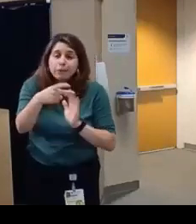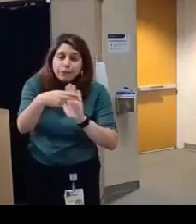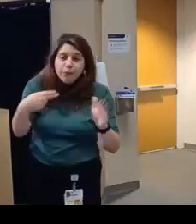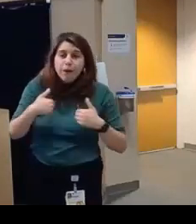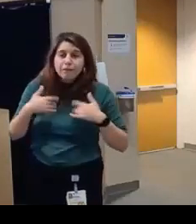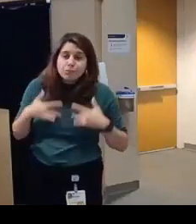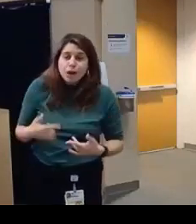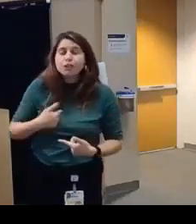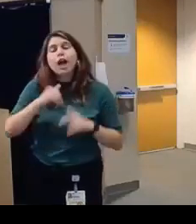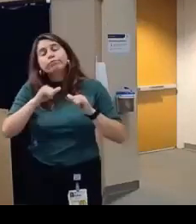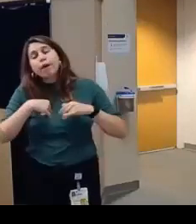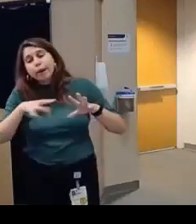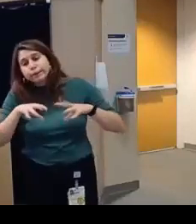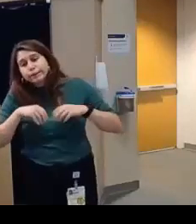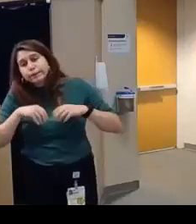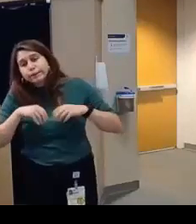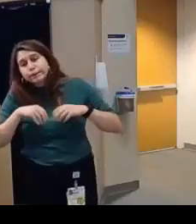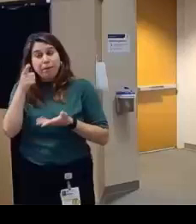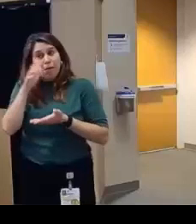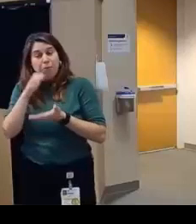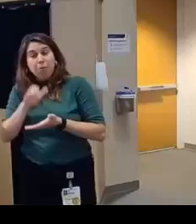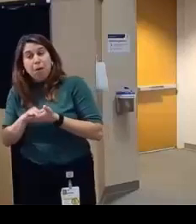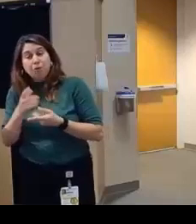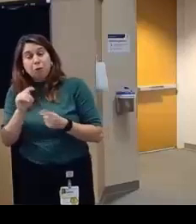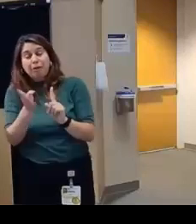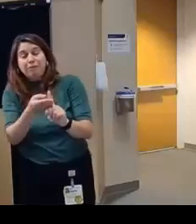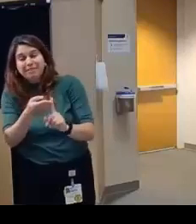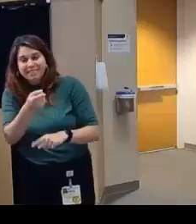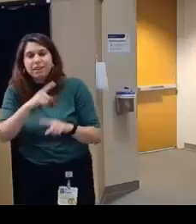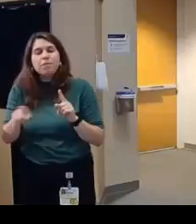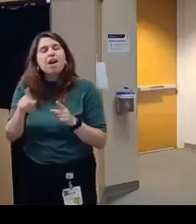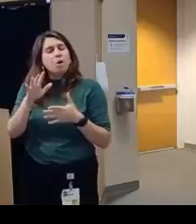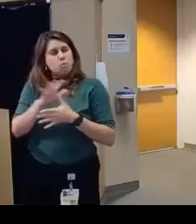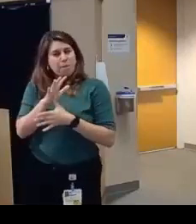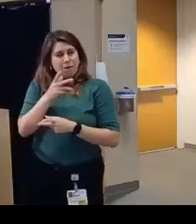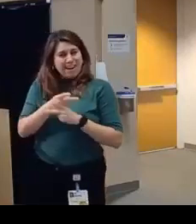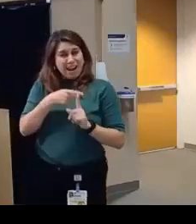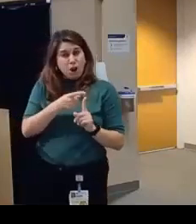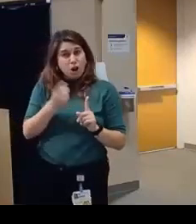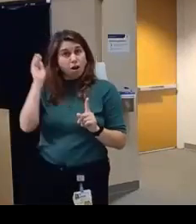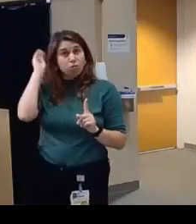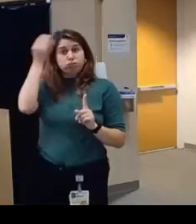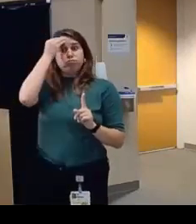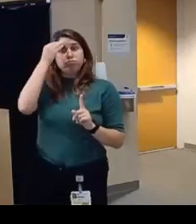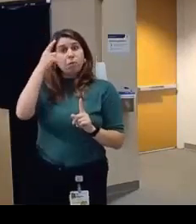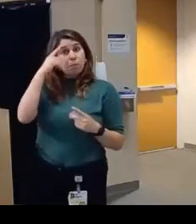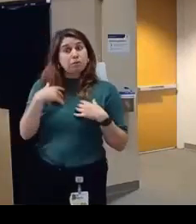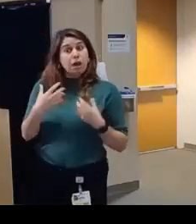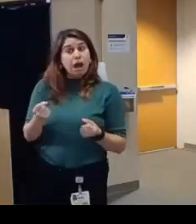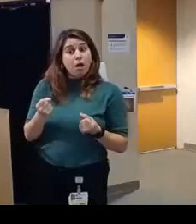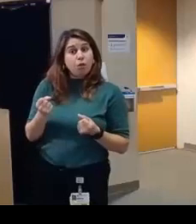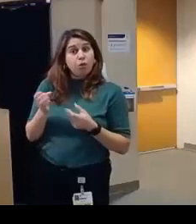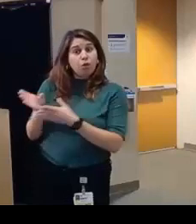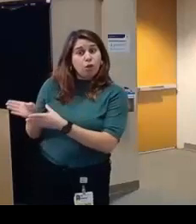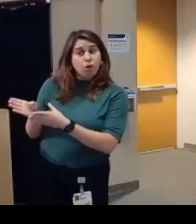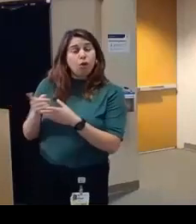accepted it, or maybe their spouse tried to get them to accept it, right? But when they're in primary care, they're not necessarily thinking about mental health over here and